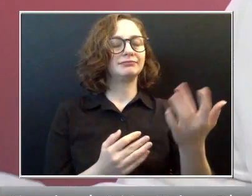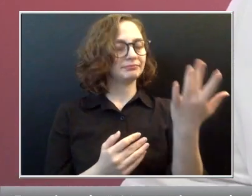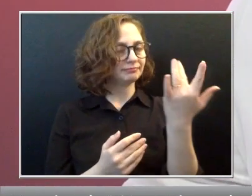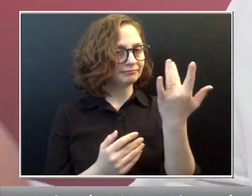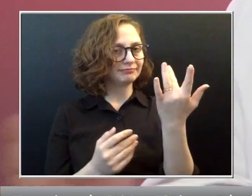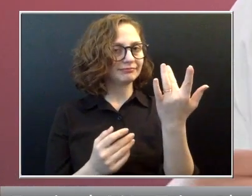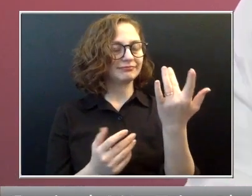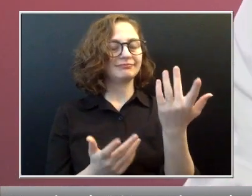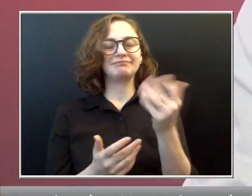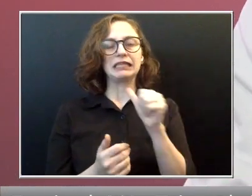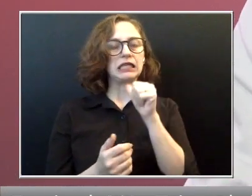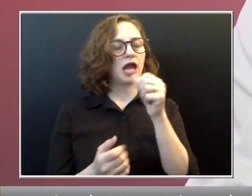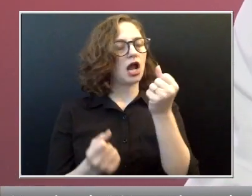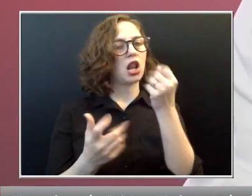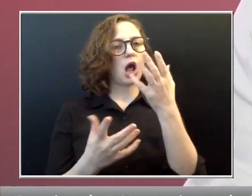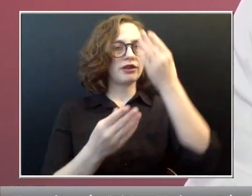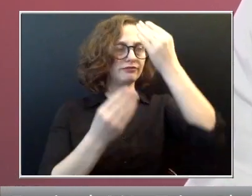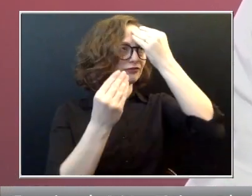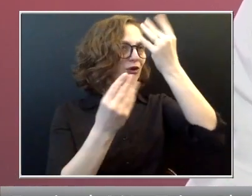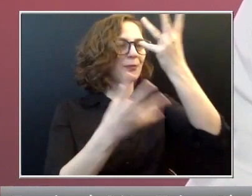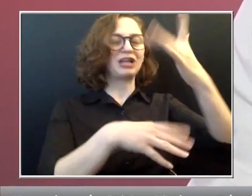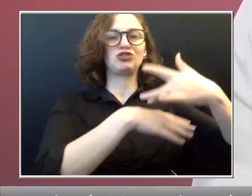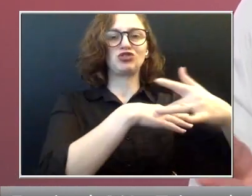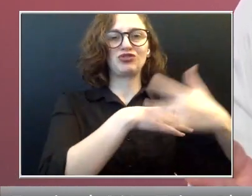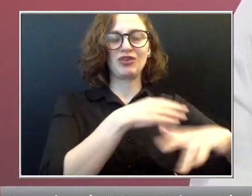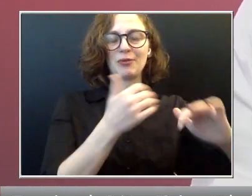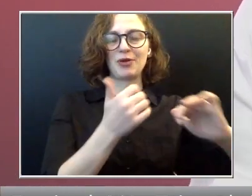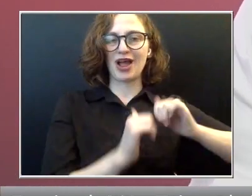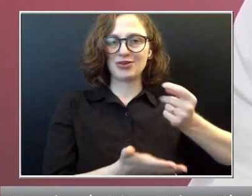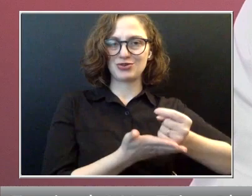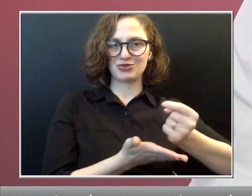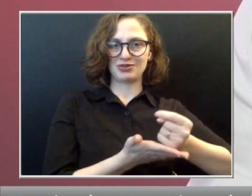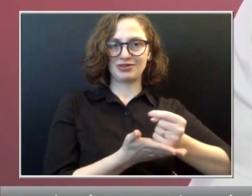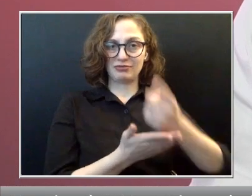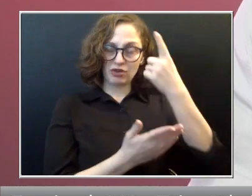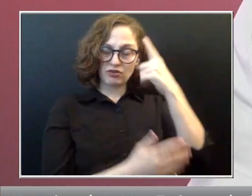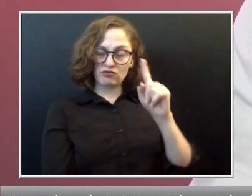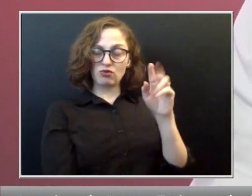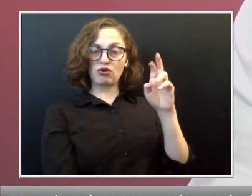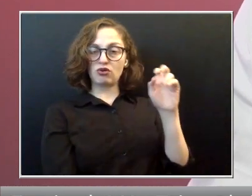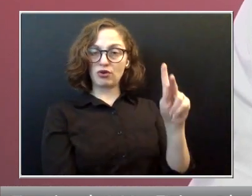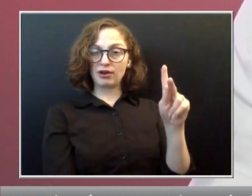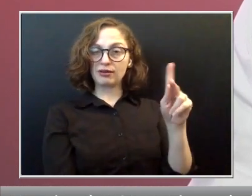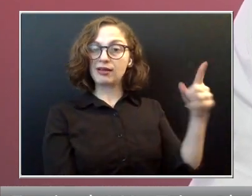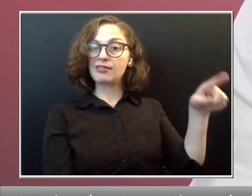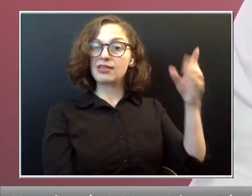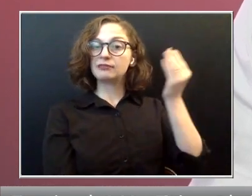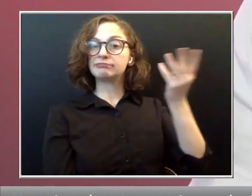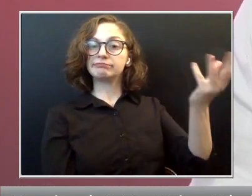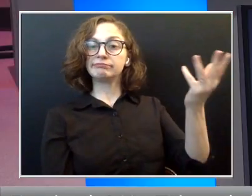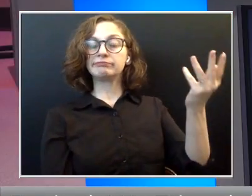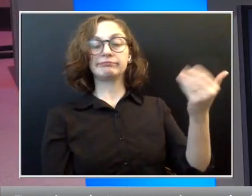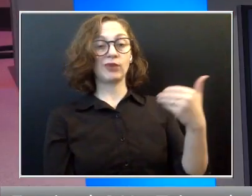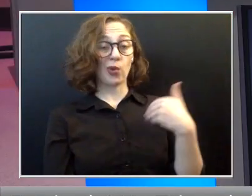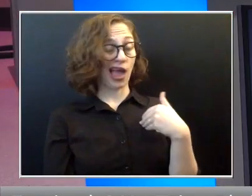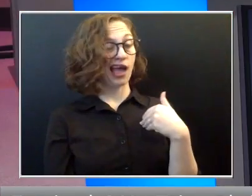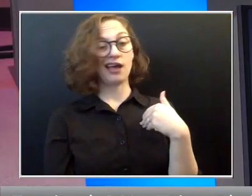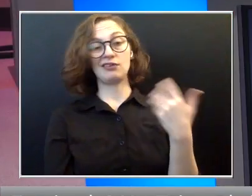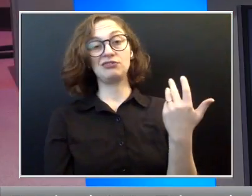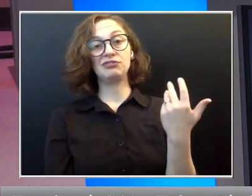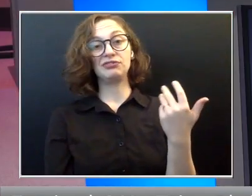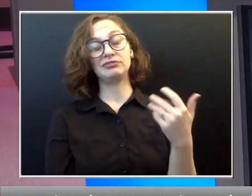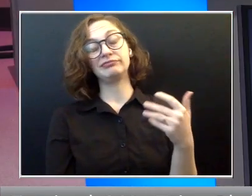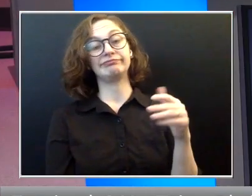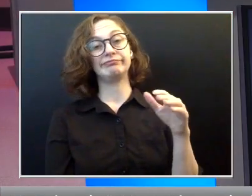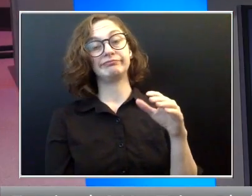In case of Rick, he was told he had amyloidosis, but no treatment was started for, I think, months and months. Wow. That's interesting